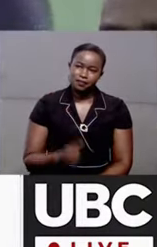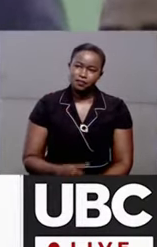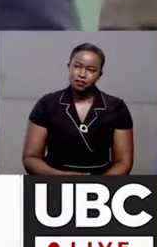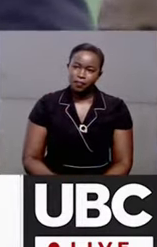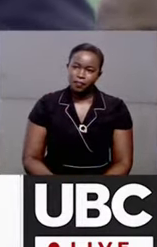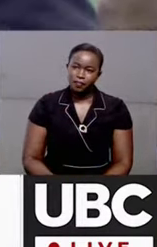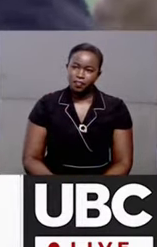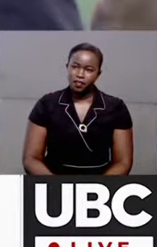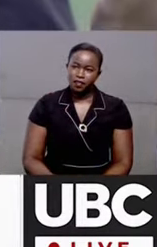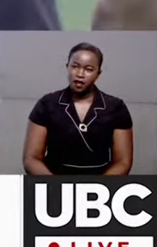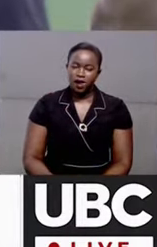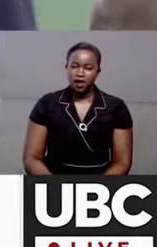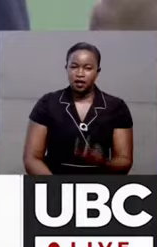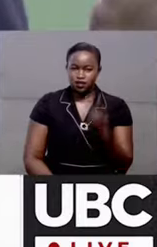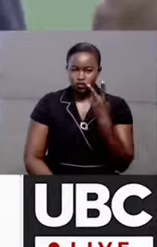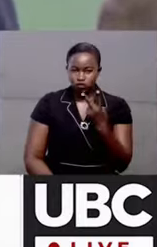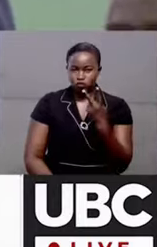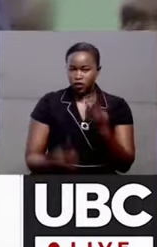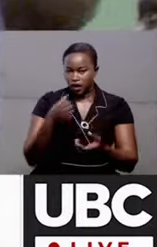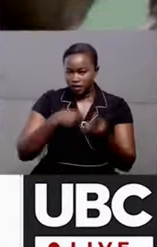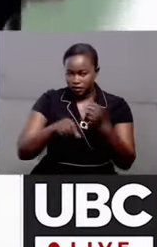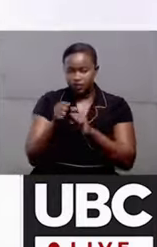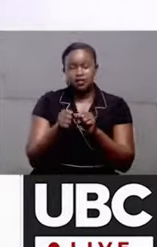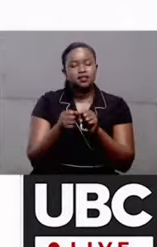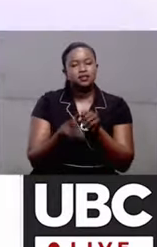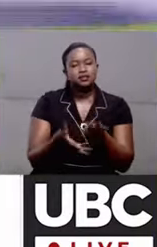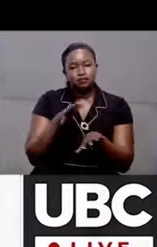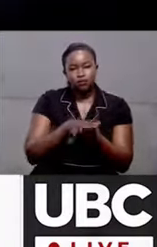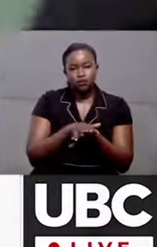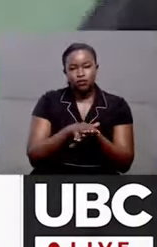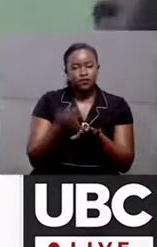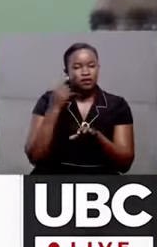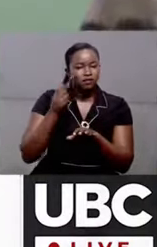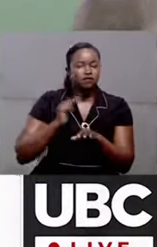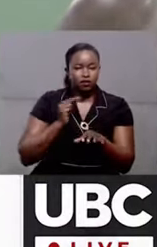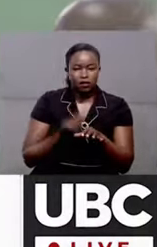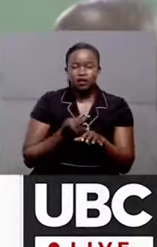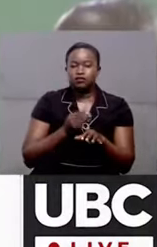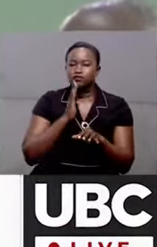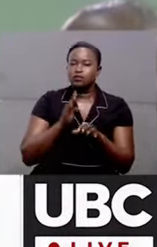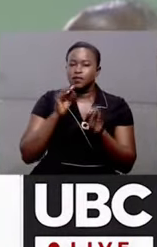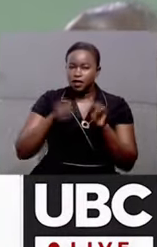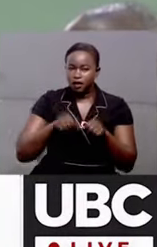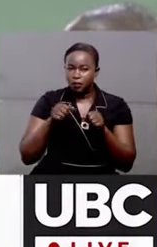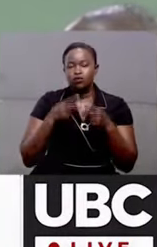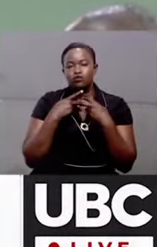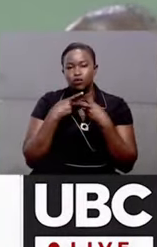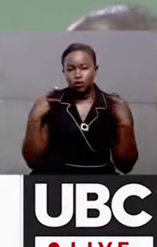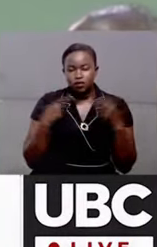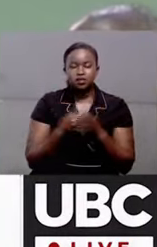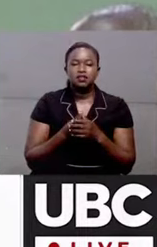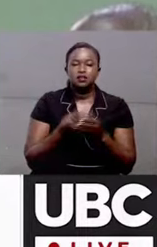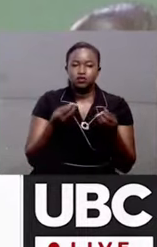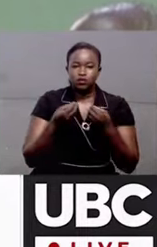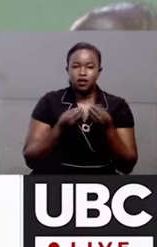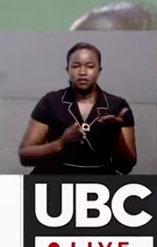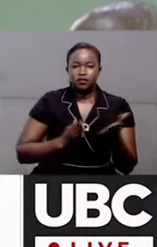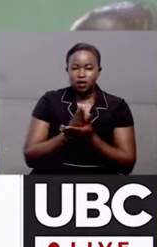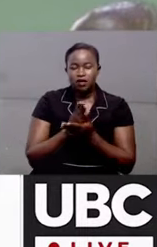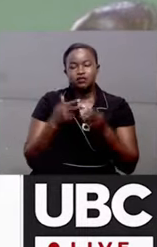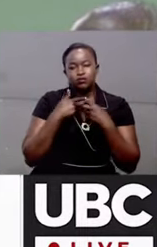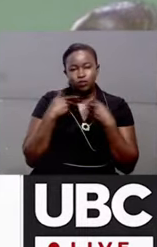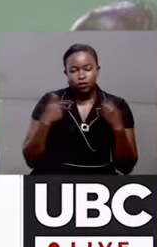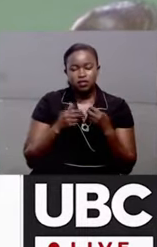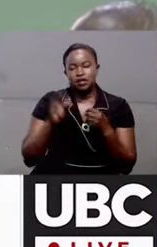there are two activities which are intertwined. For us to be able to host, to be granted the rights to host the Africa Cup